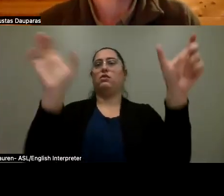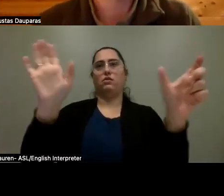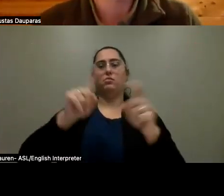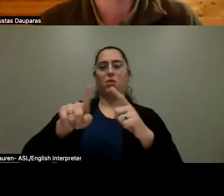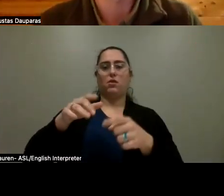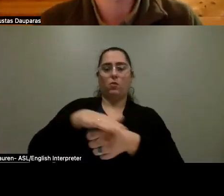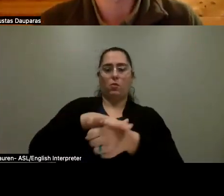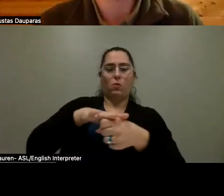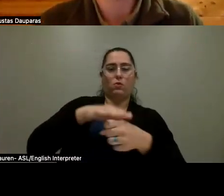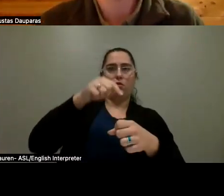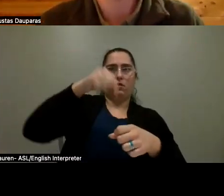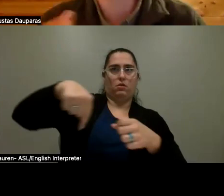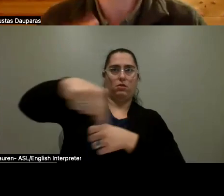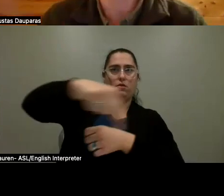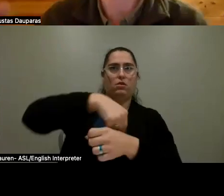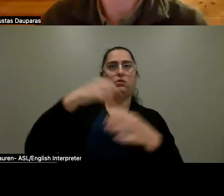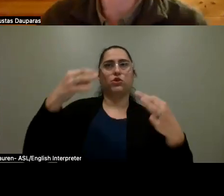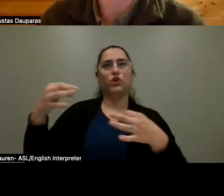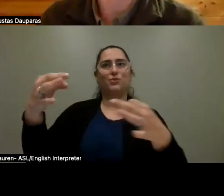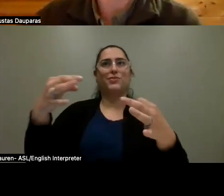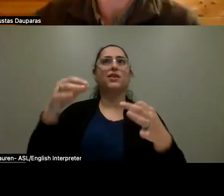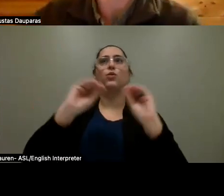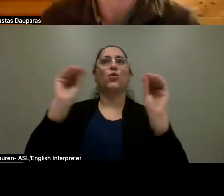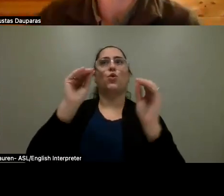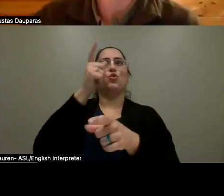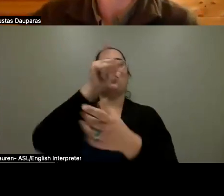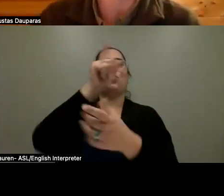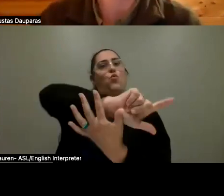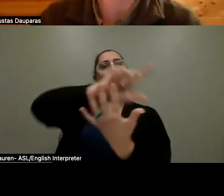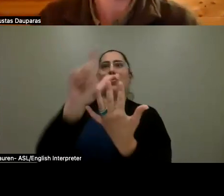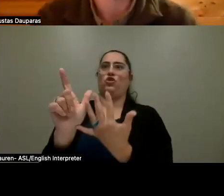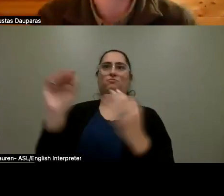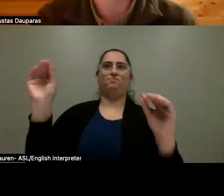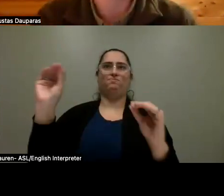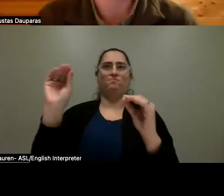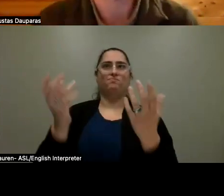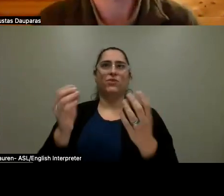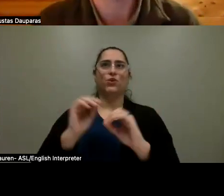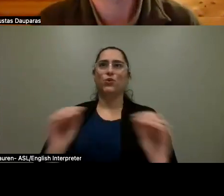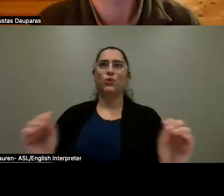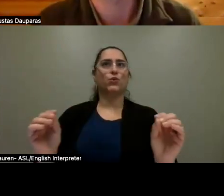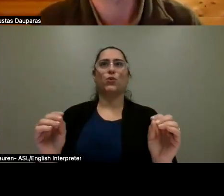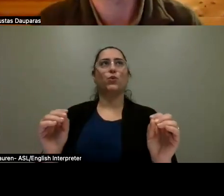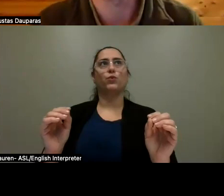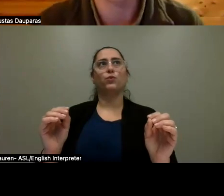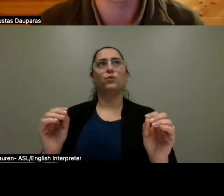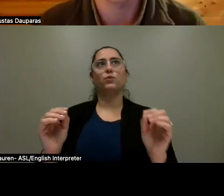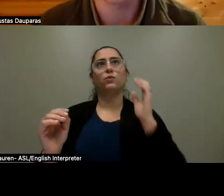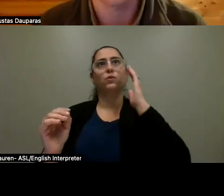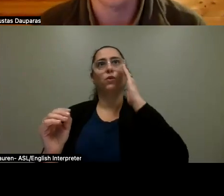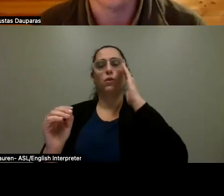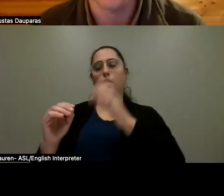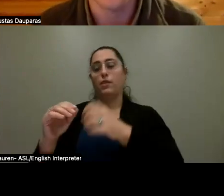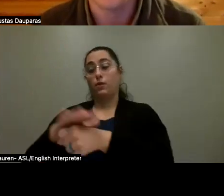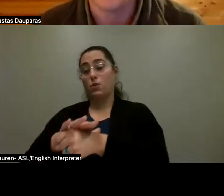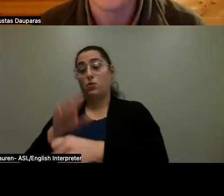and they're not ordered, I guess, left to right. There's lots of this non-locality that also could do something